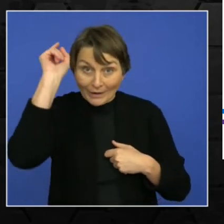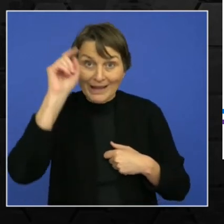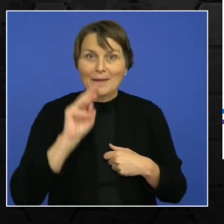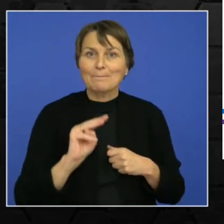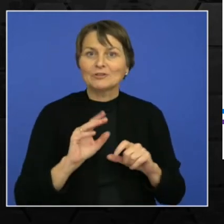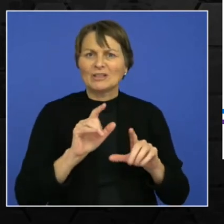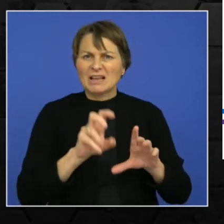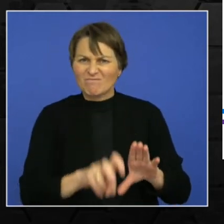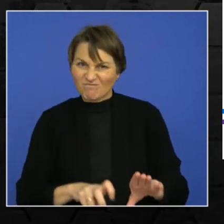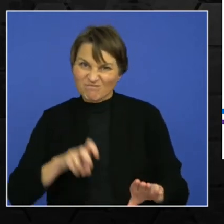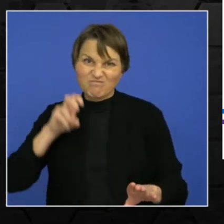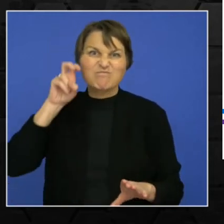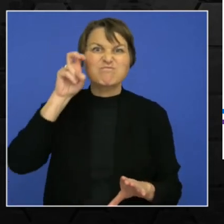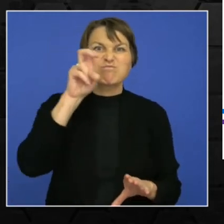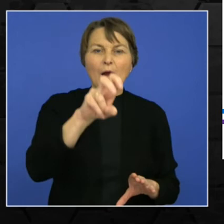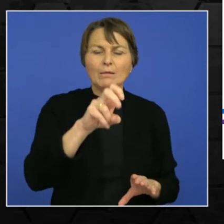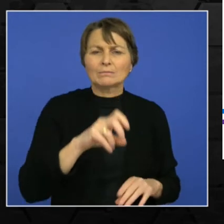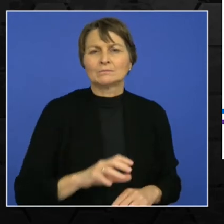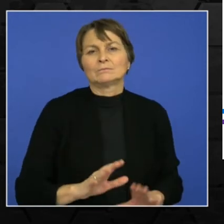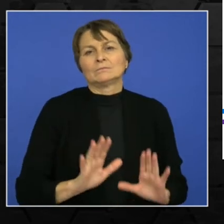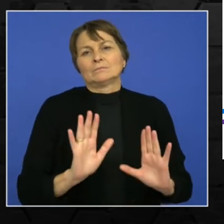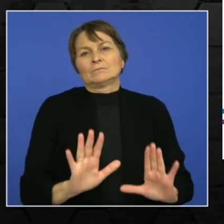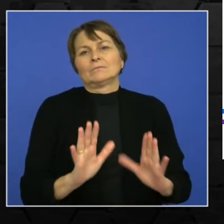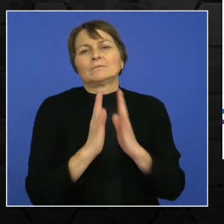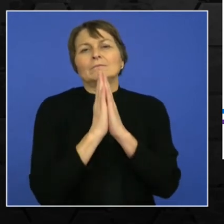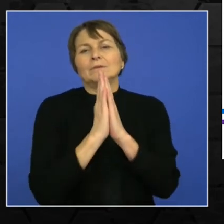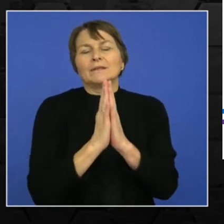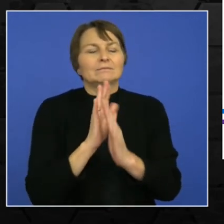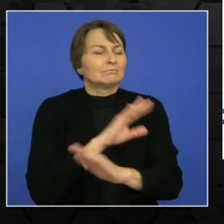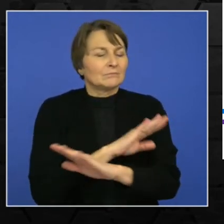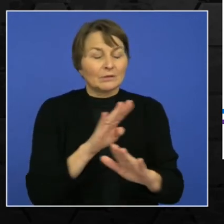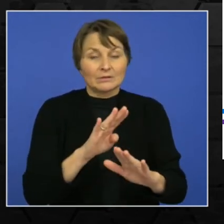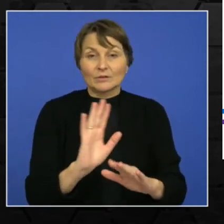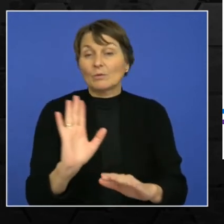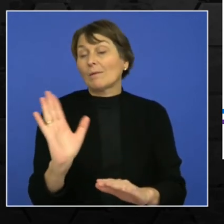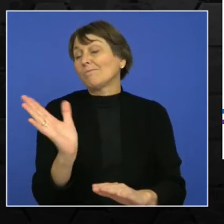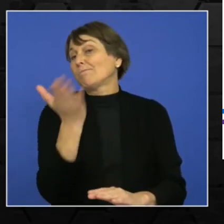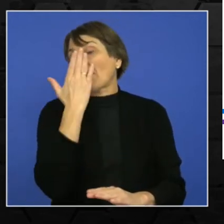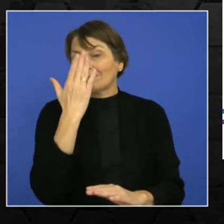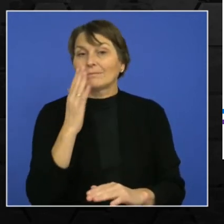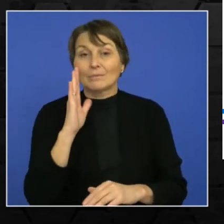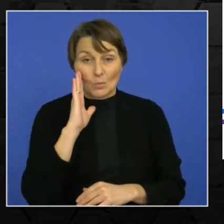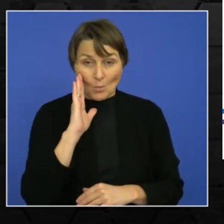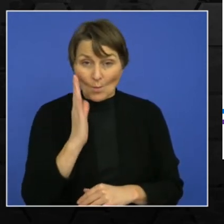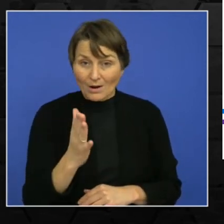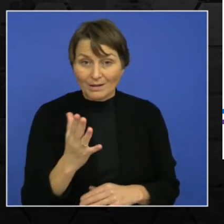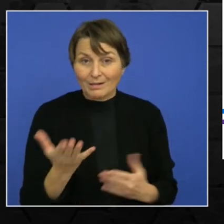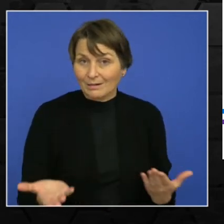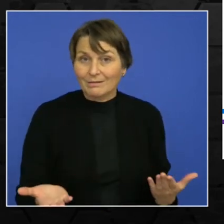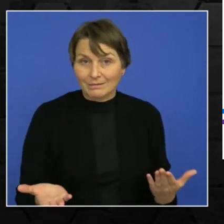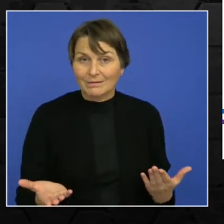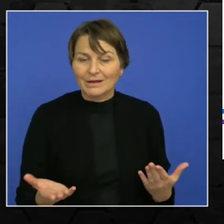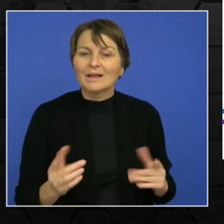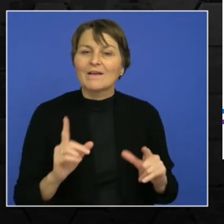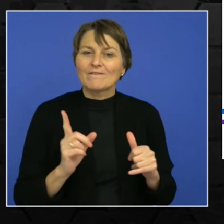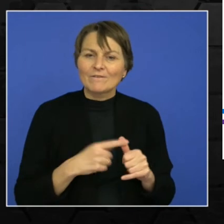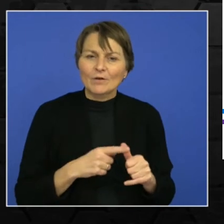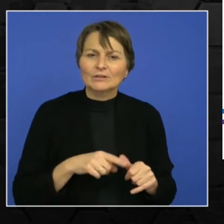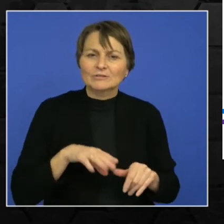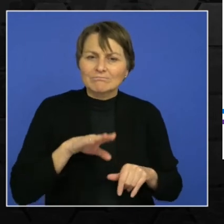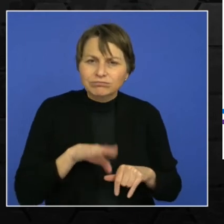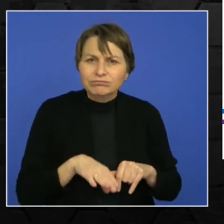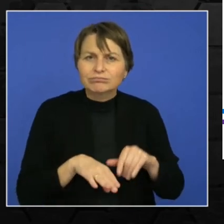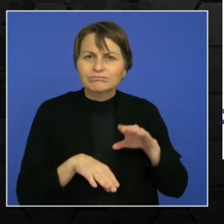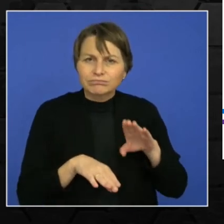do this, please. It will only hurt you. Do start off with like proper data structures, then problem